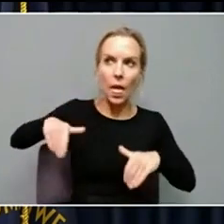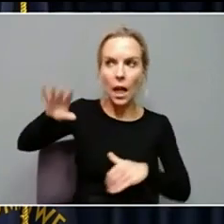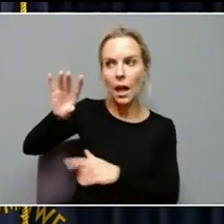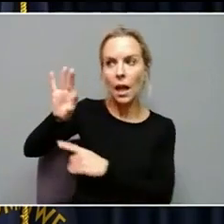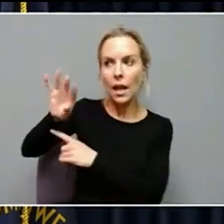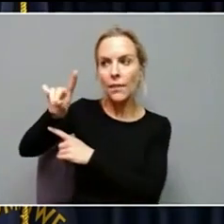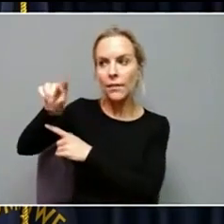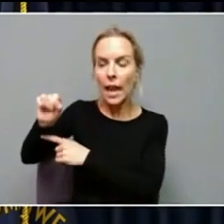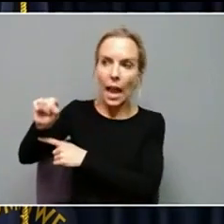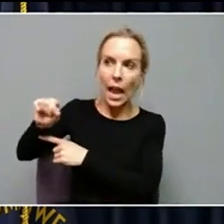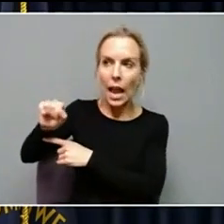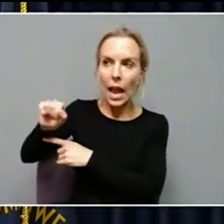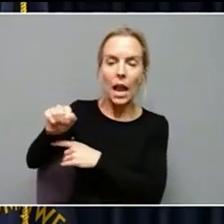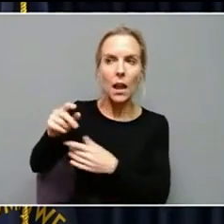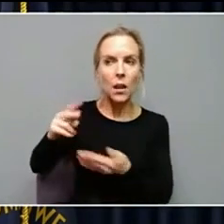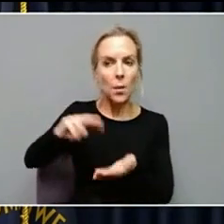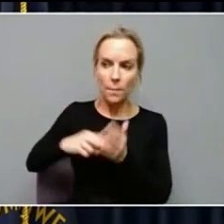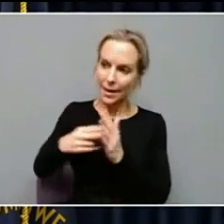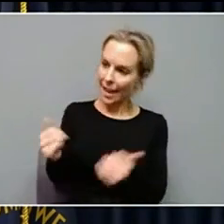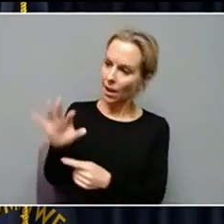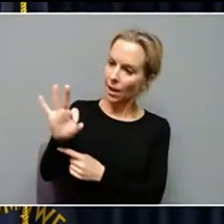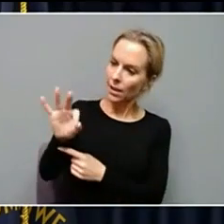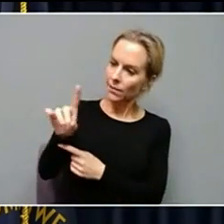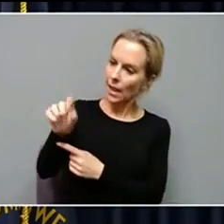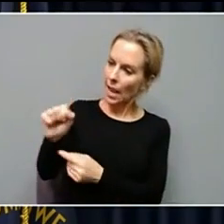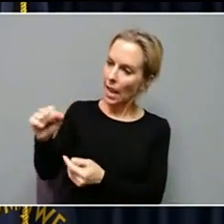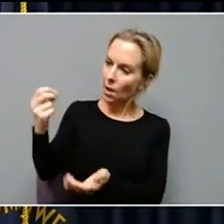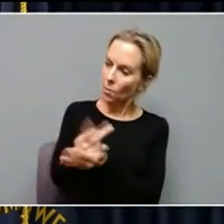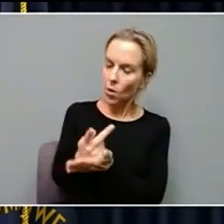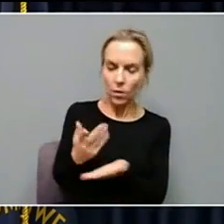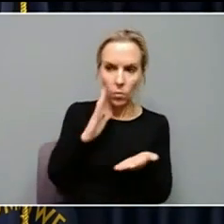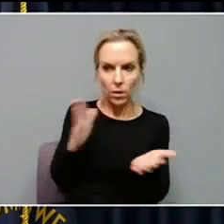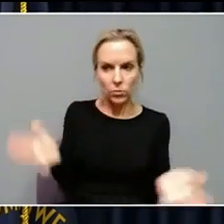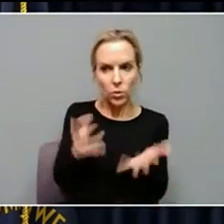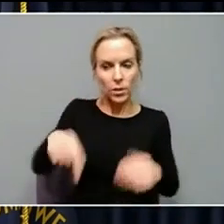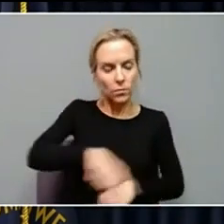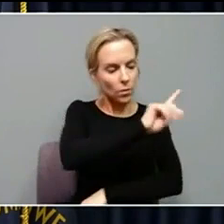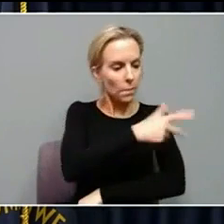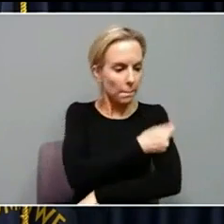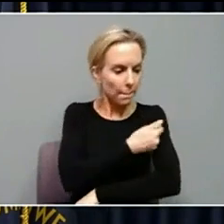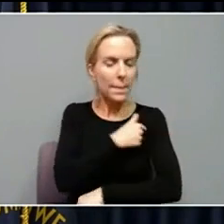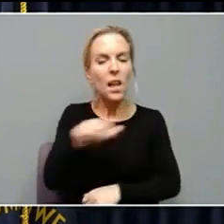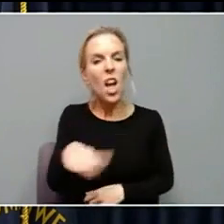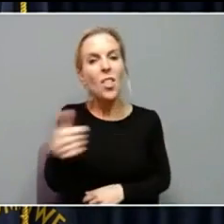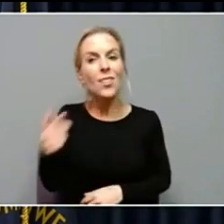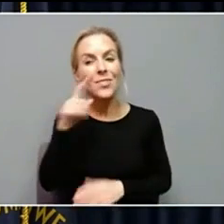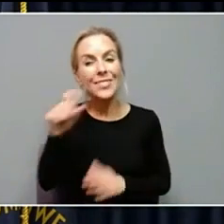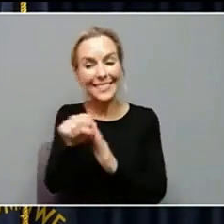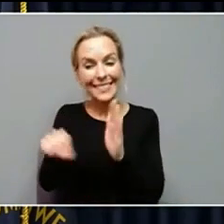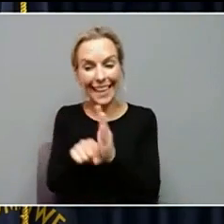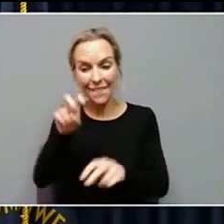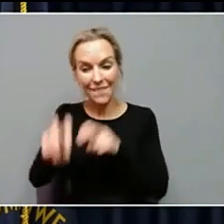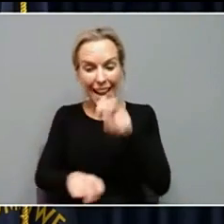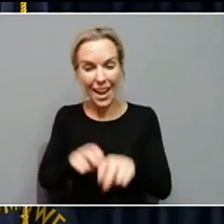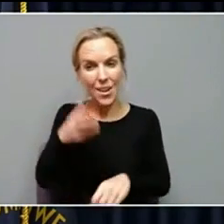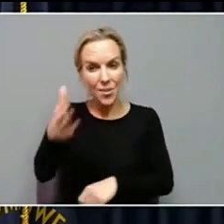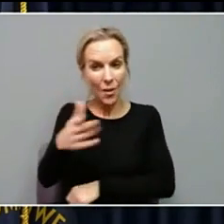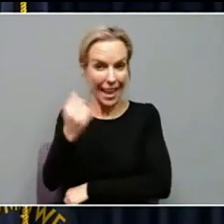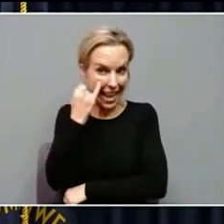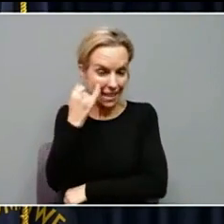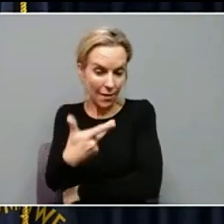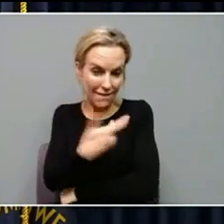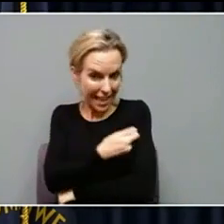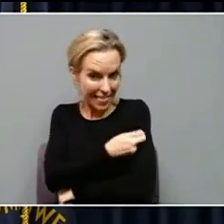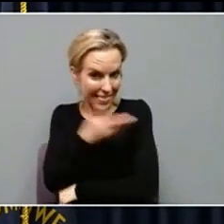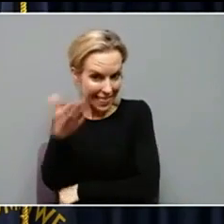will, to get it. We are doing some other things. Look at the state fair. If you go get vaccinated there, you can